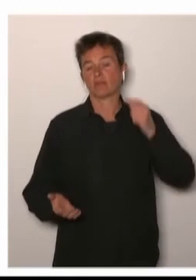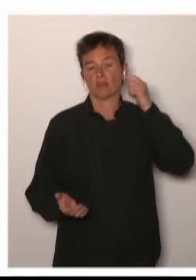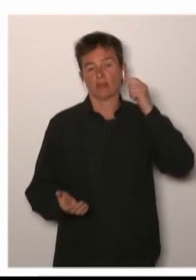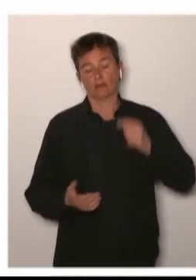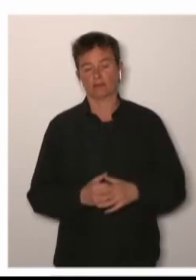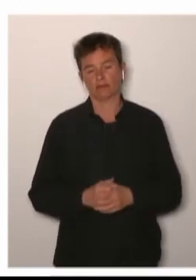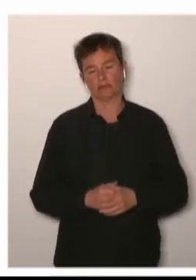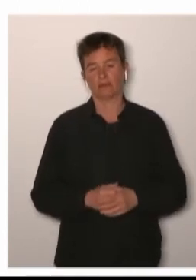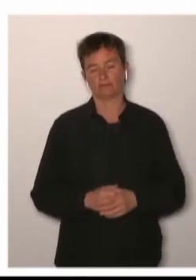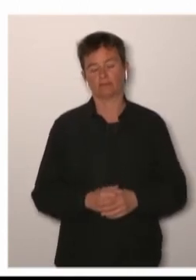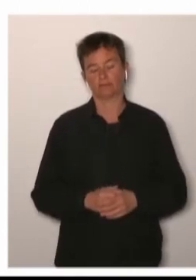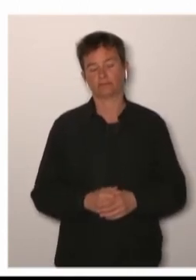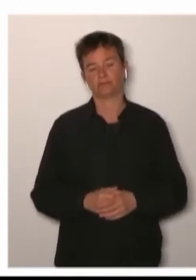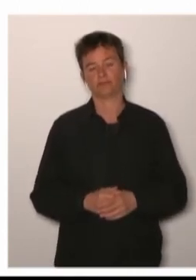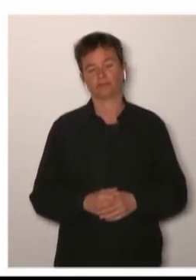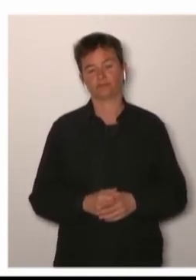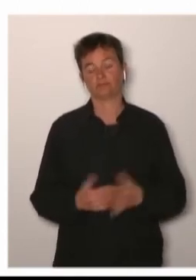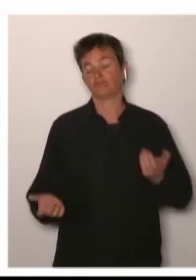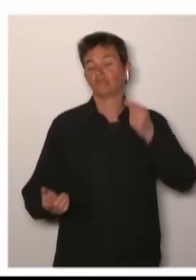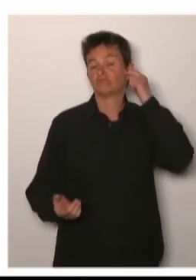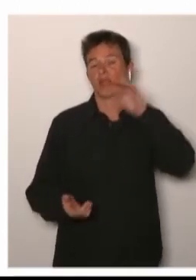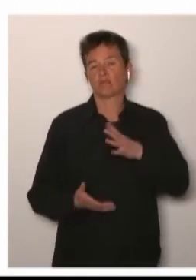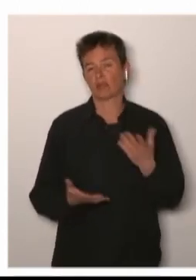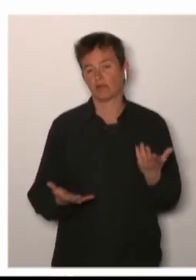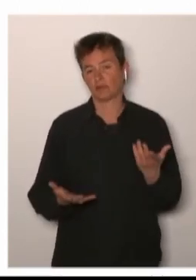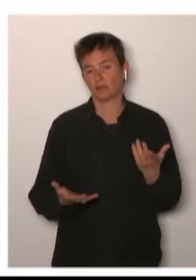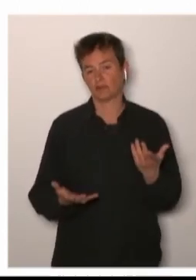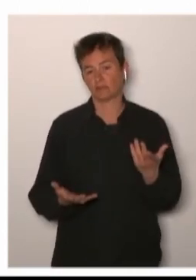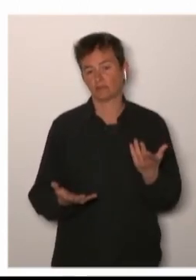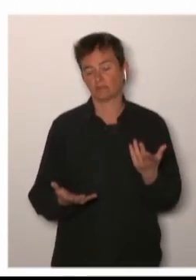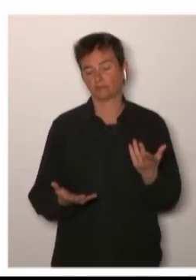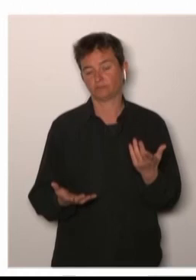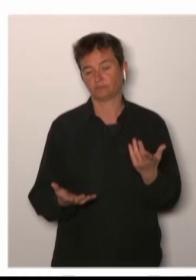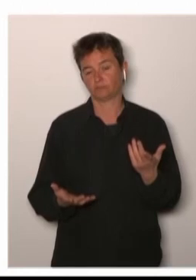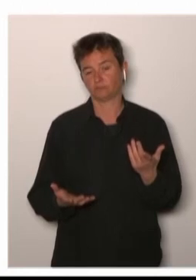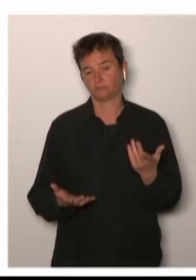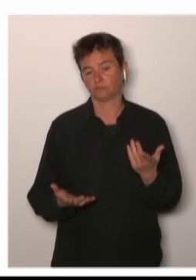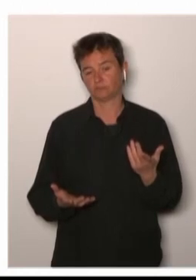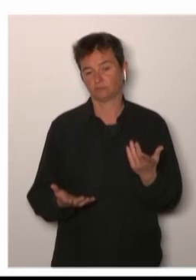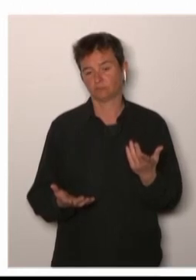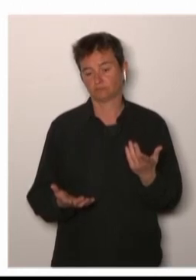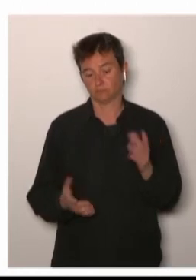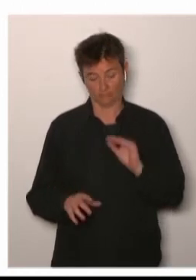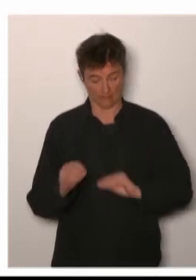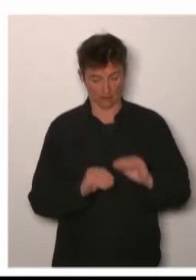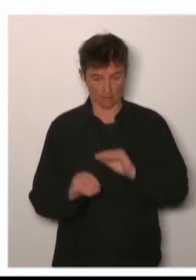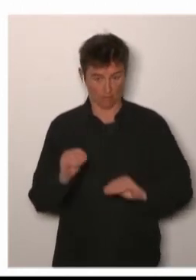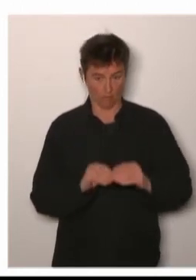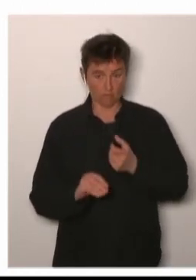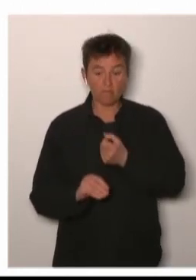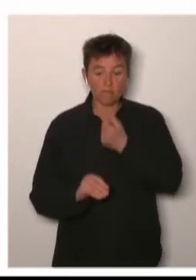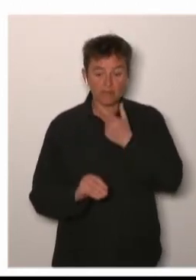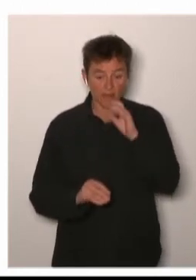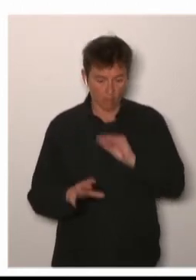their major contribution to the evolution of the situation and the treatments in pediatric